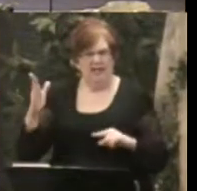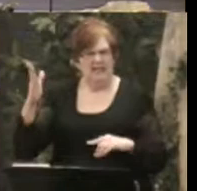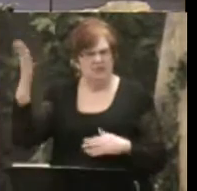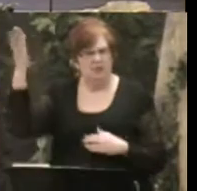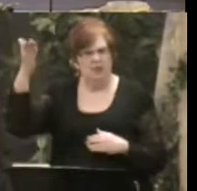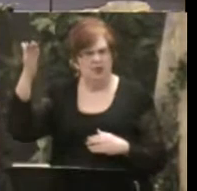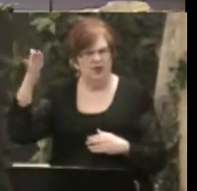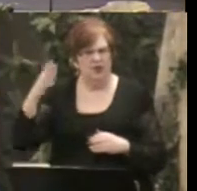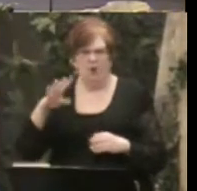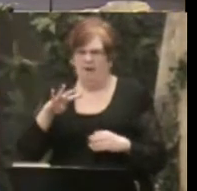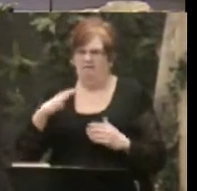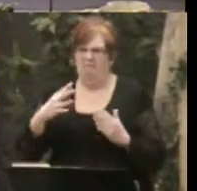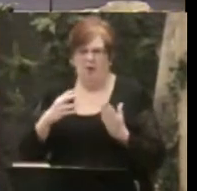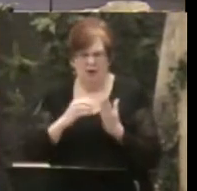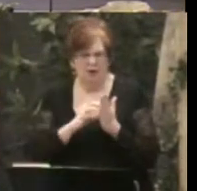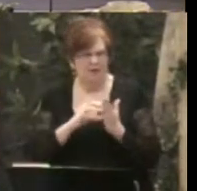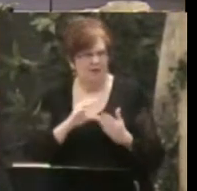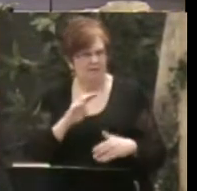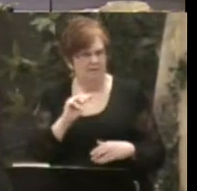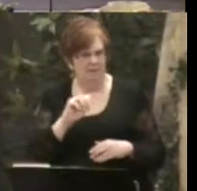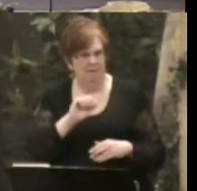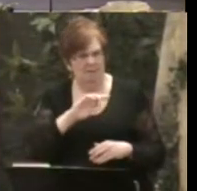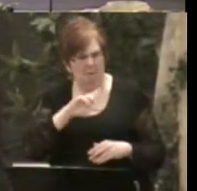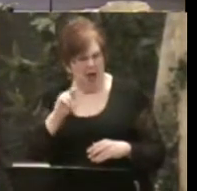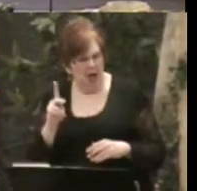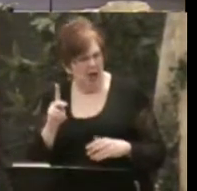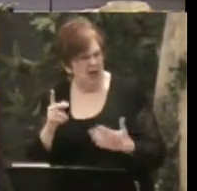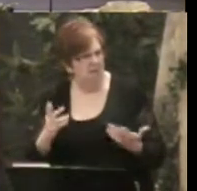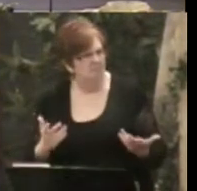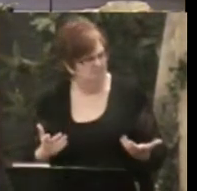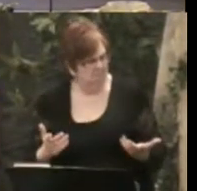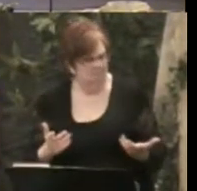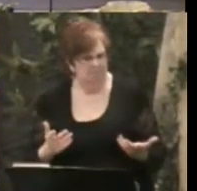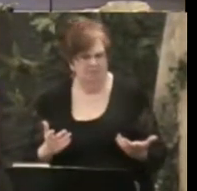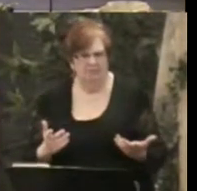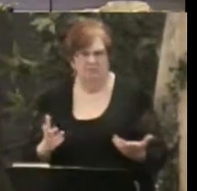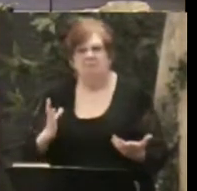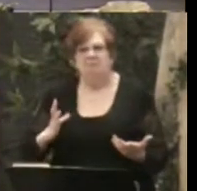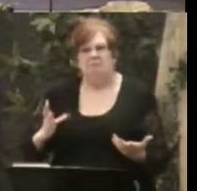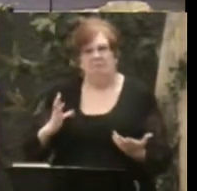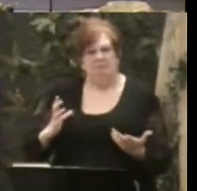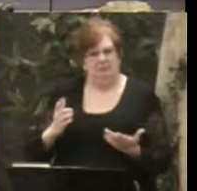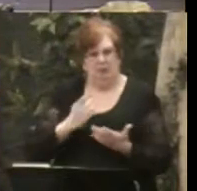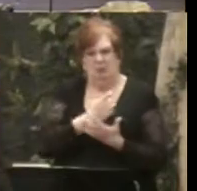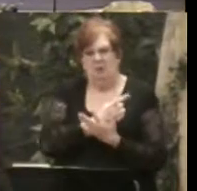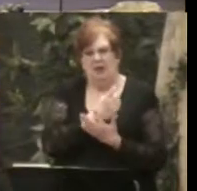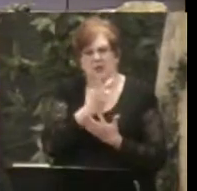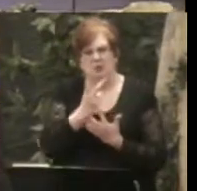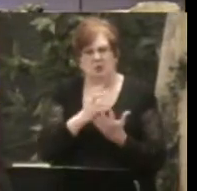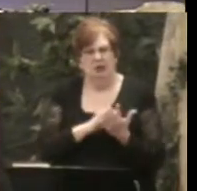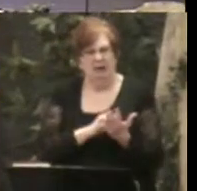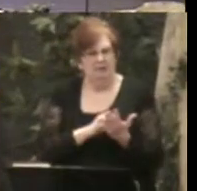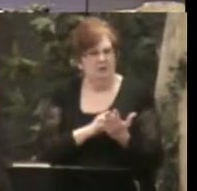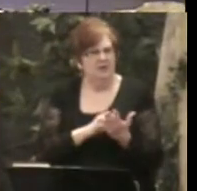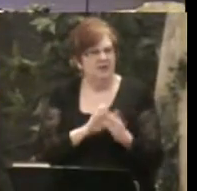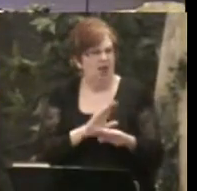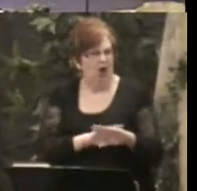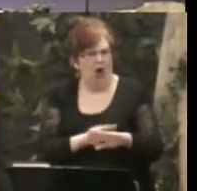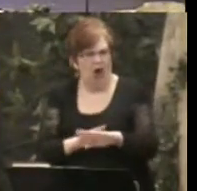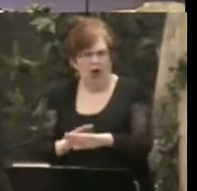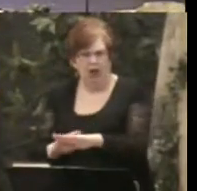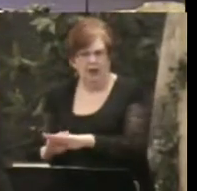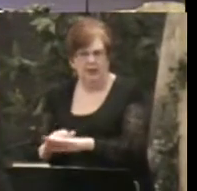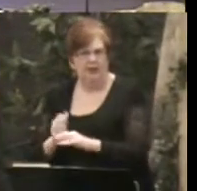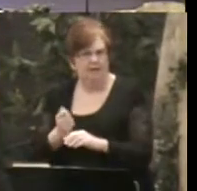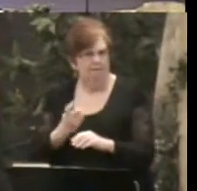only the fourth chapter of Mark. Surely earlier in Mark, in chapters 1 and 2, he has called a few